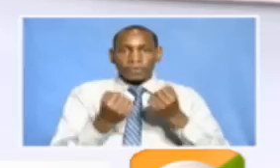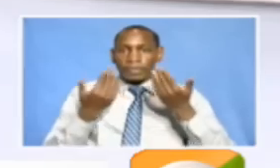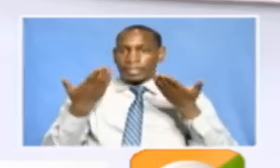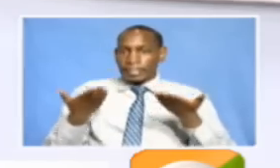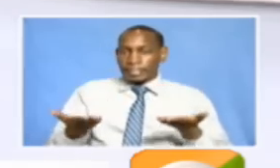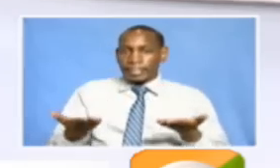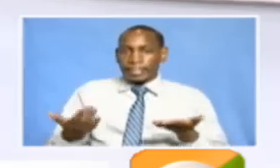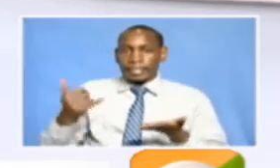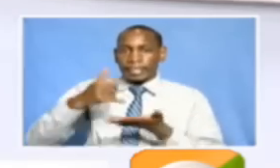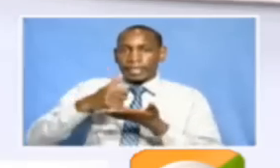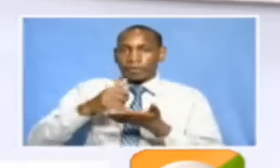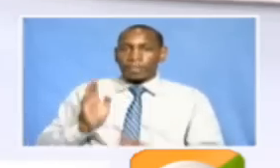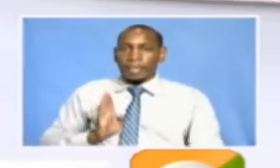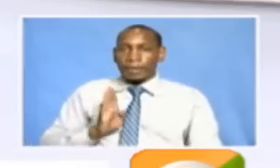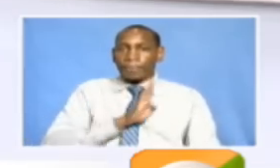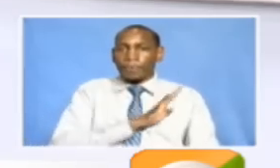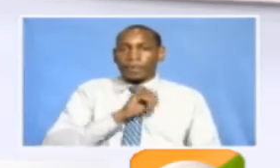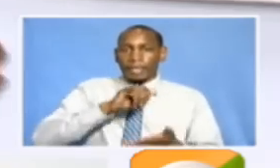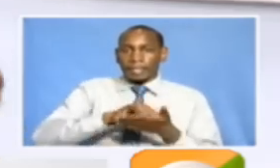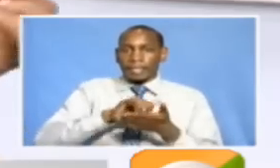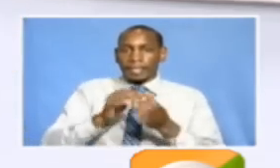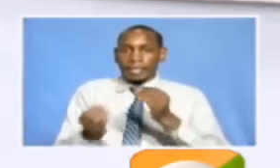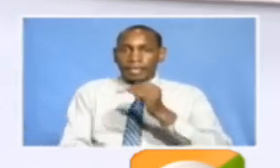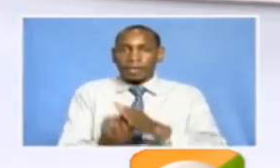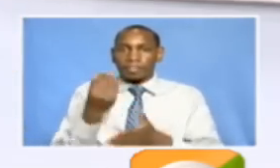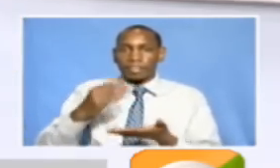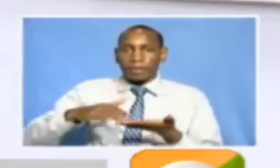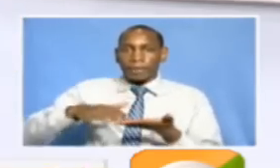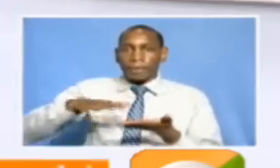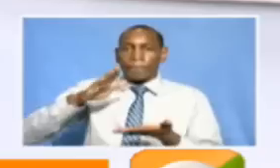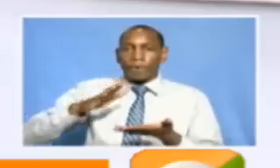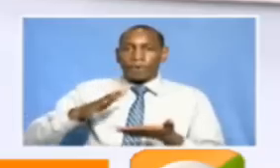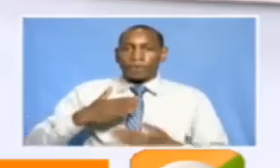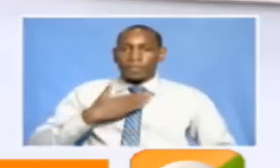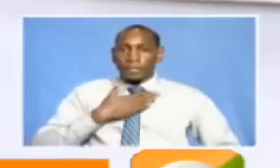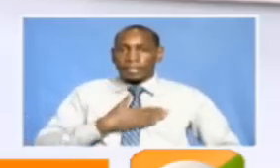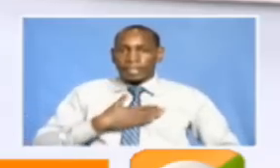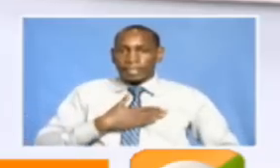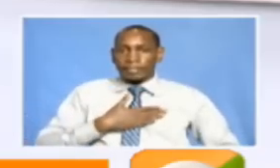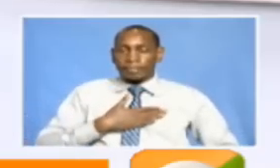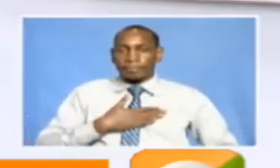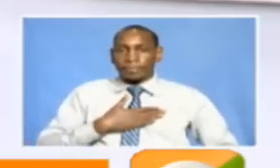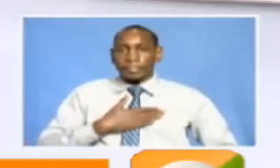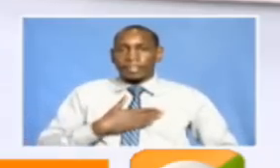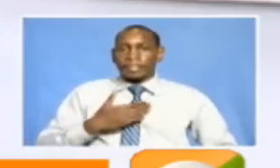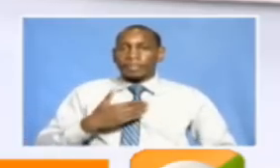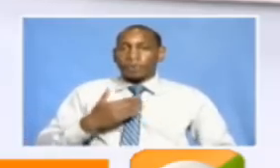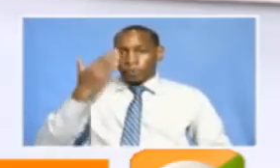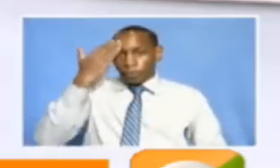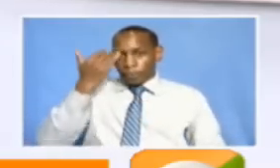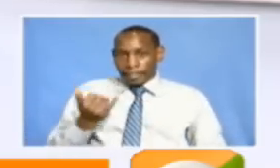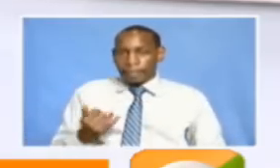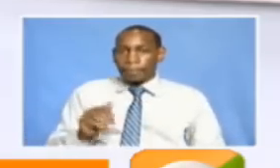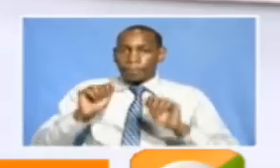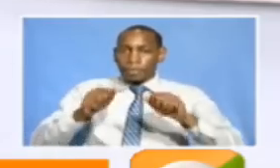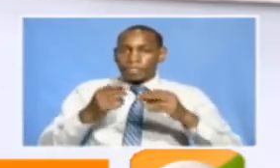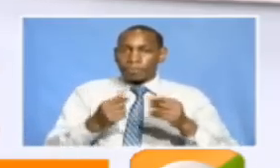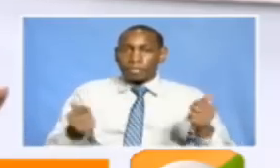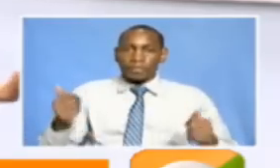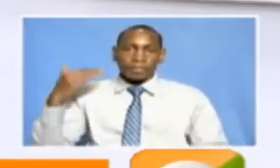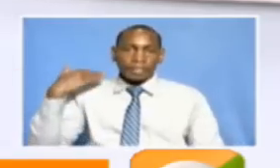on one of the boards that is putting together more science, adding more science and beefing it up so that we can address these